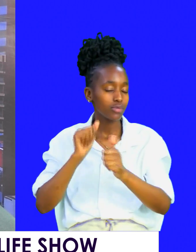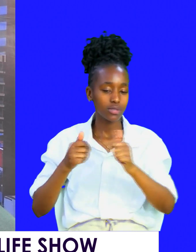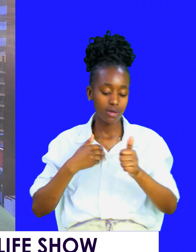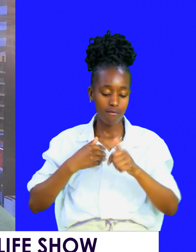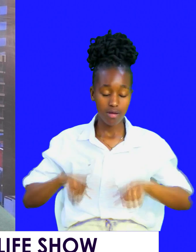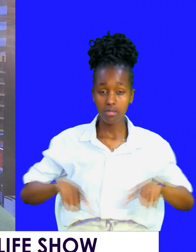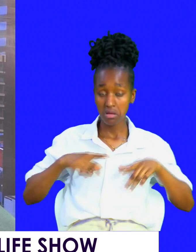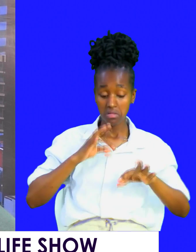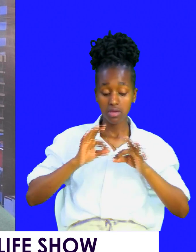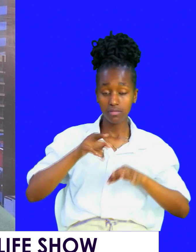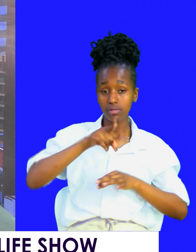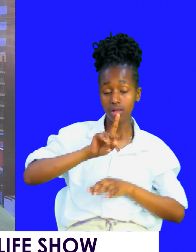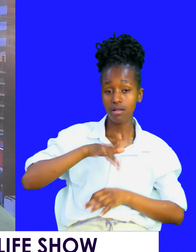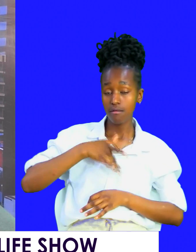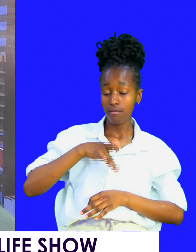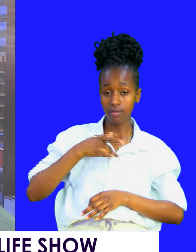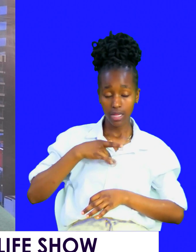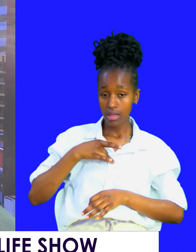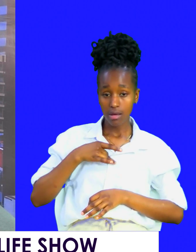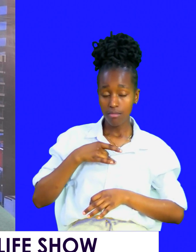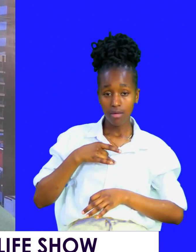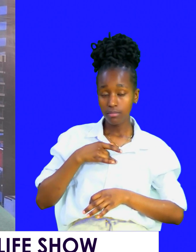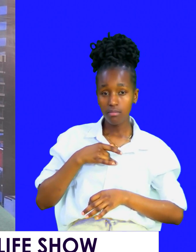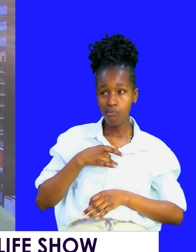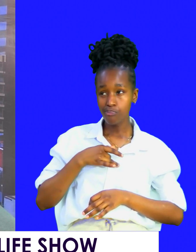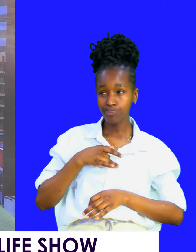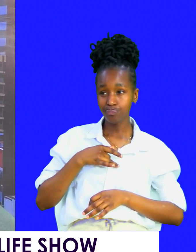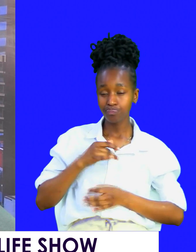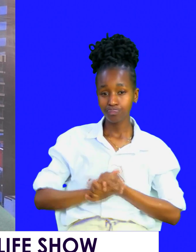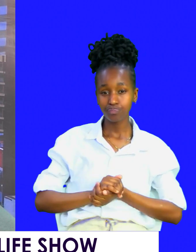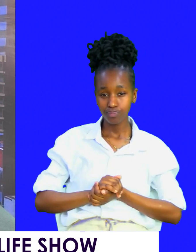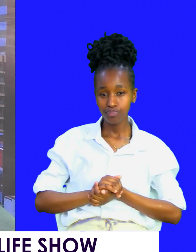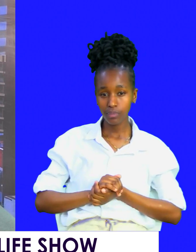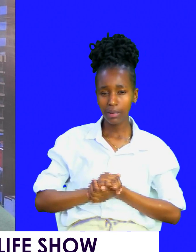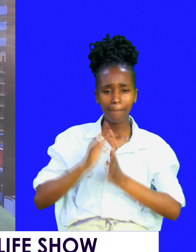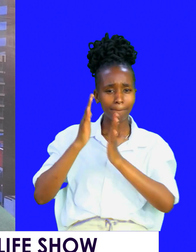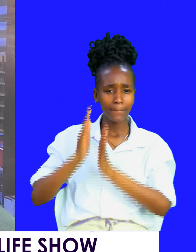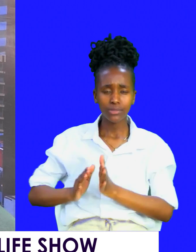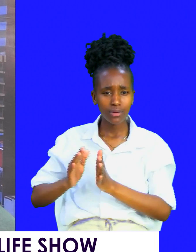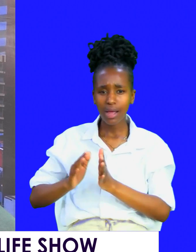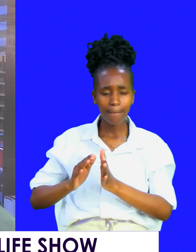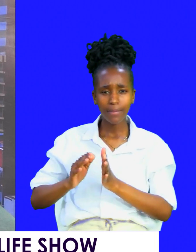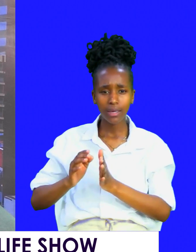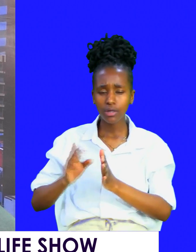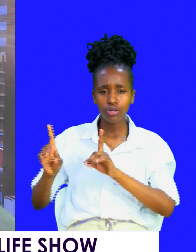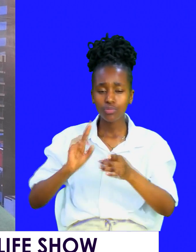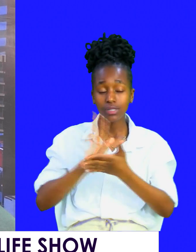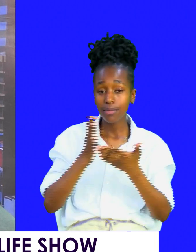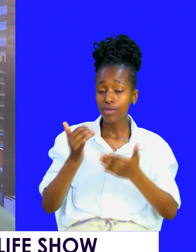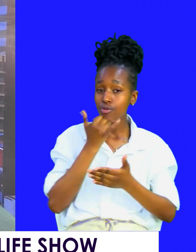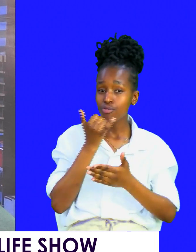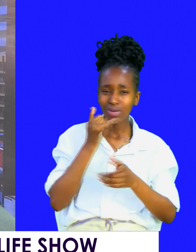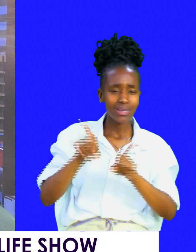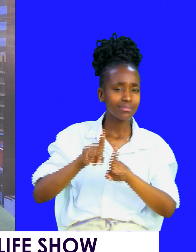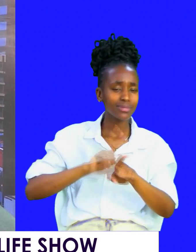feel betrayed. Let me address it. Maybe you feel resented. Maybe you feel like